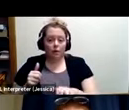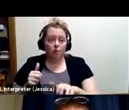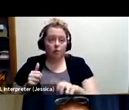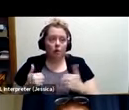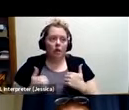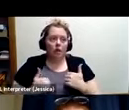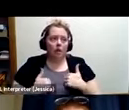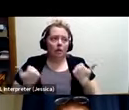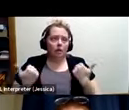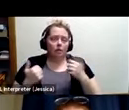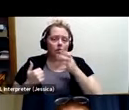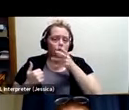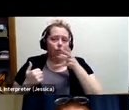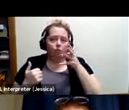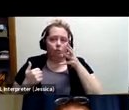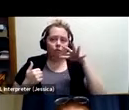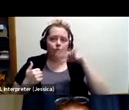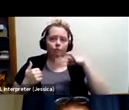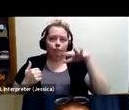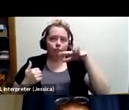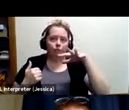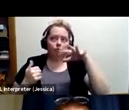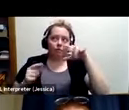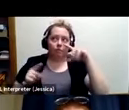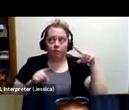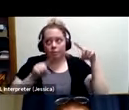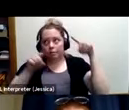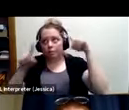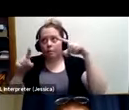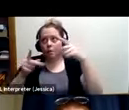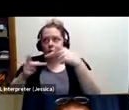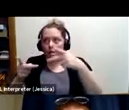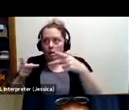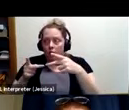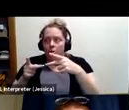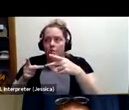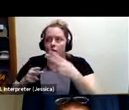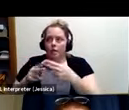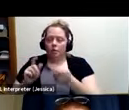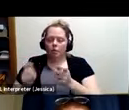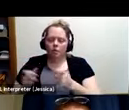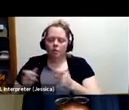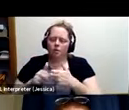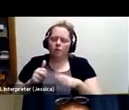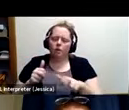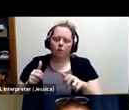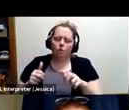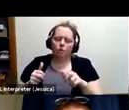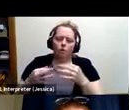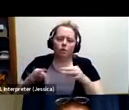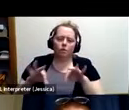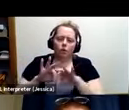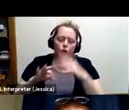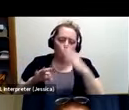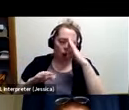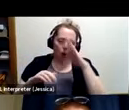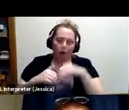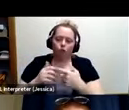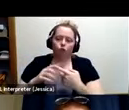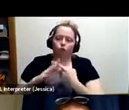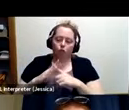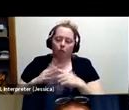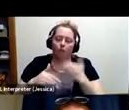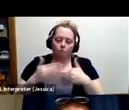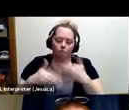get to the right place to change your name. So it's really important to know where you can start to get help with that process. I want to thank all